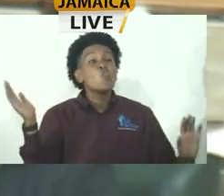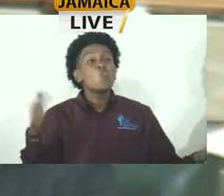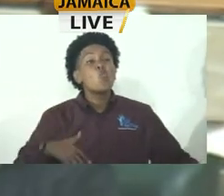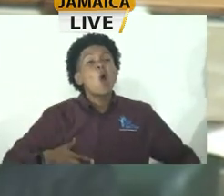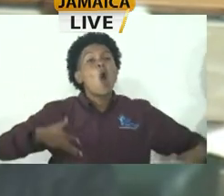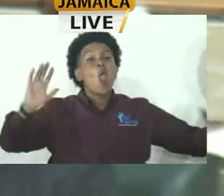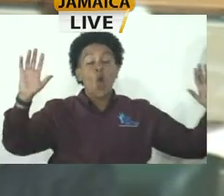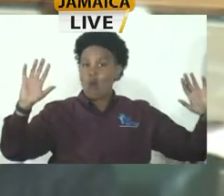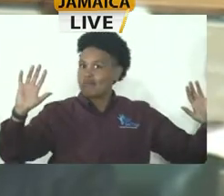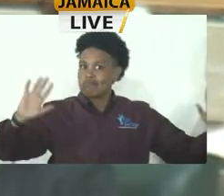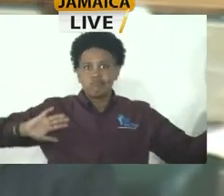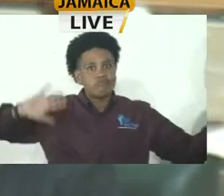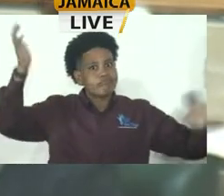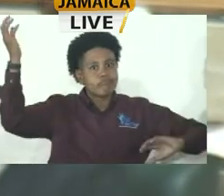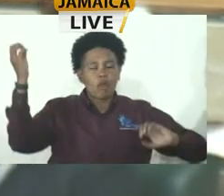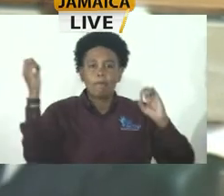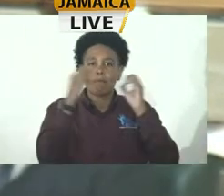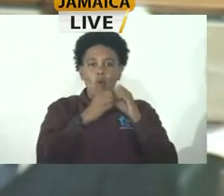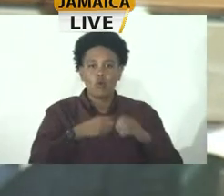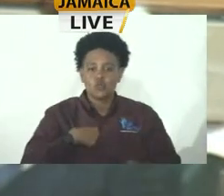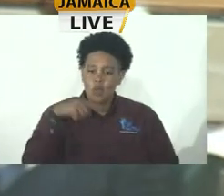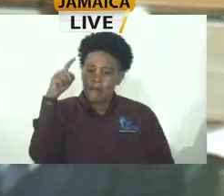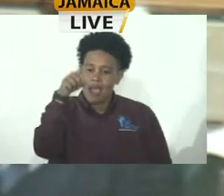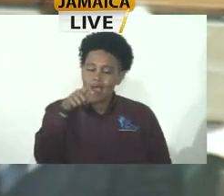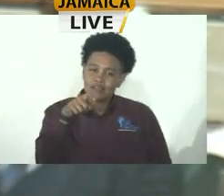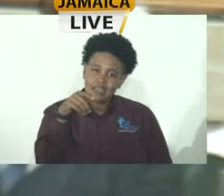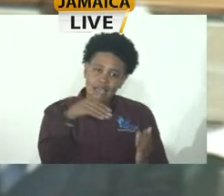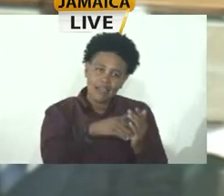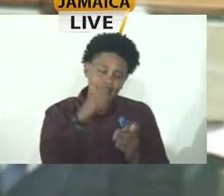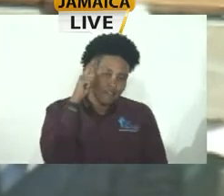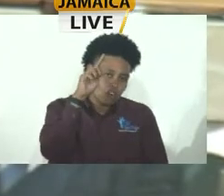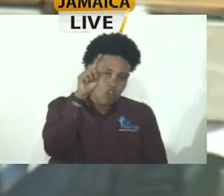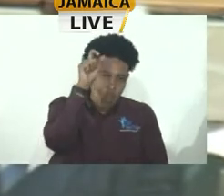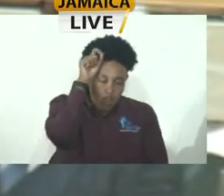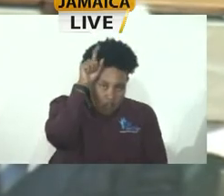doing now so i'm asking again for your questions